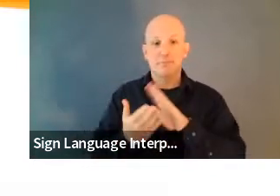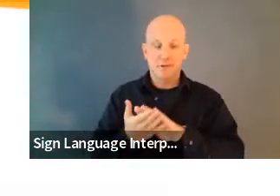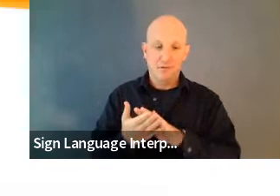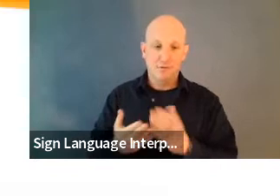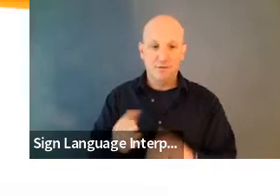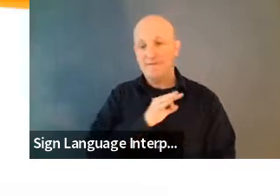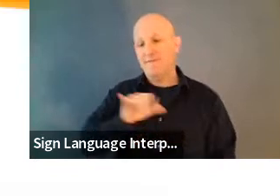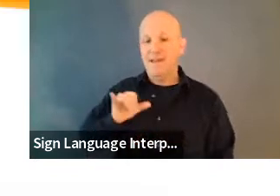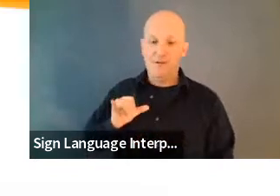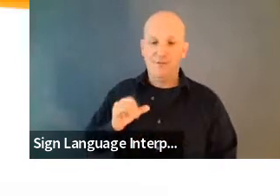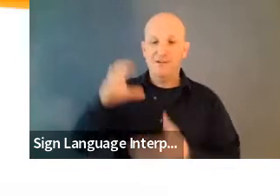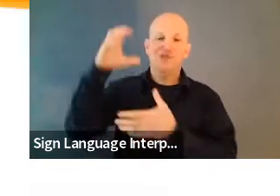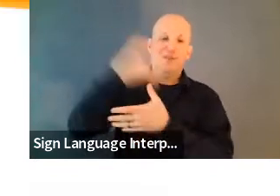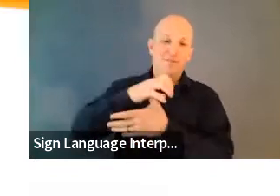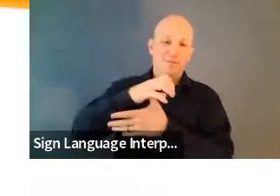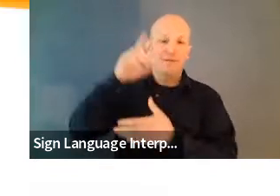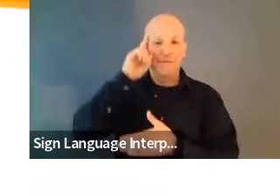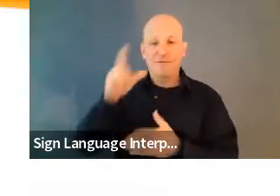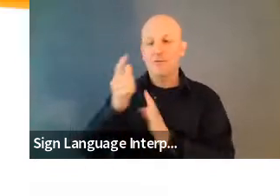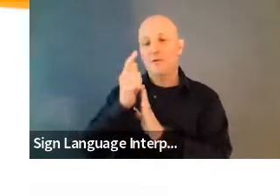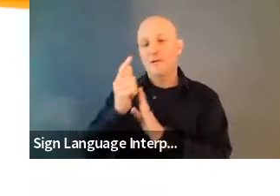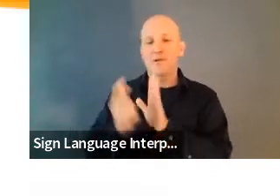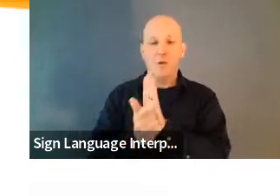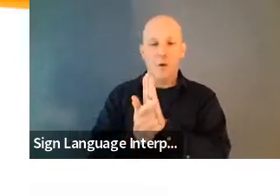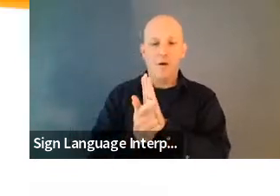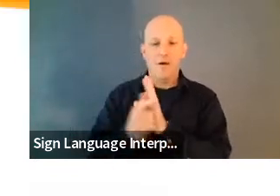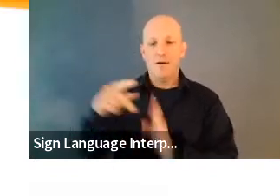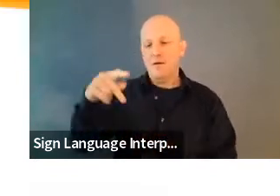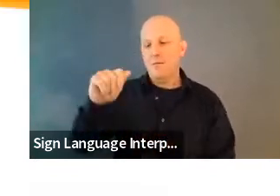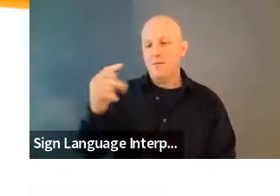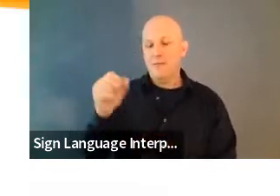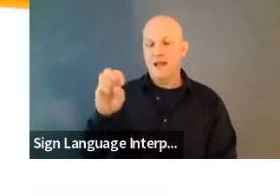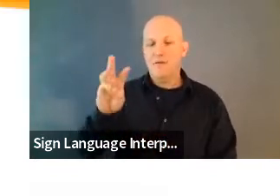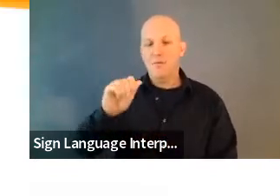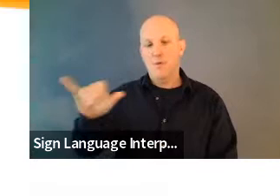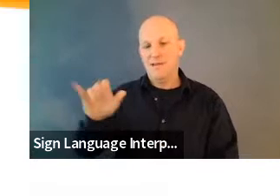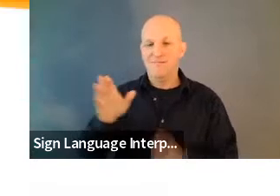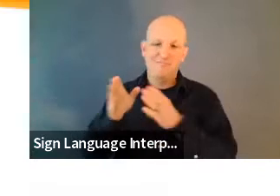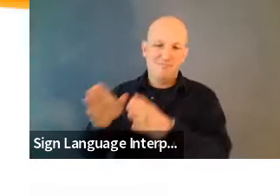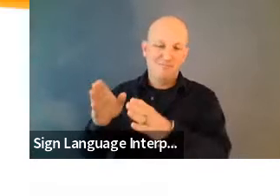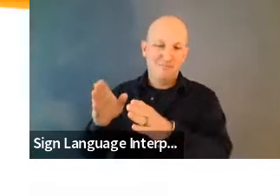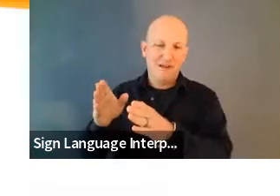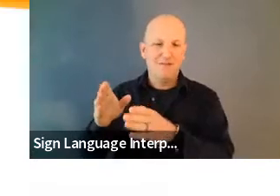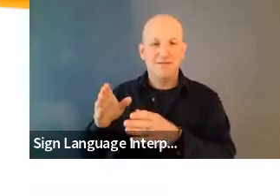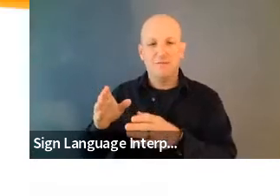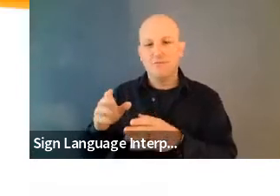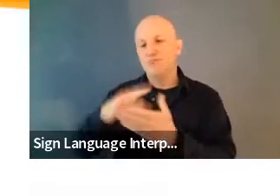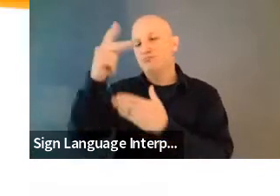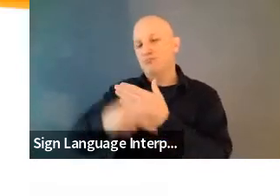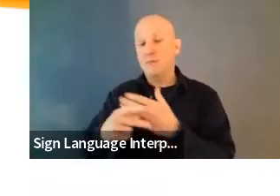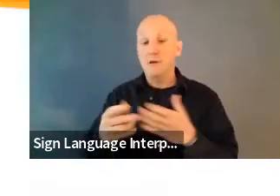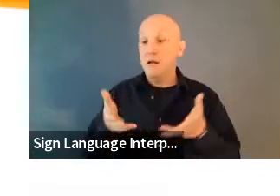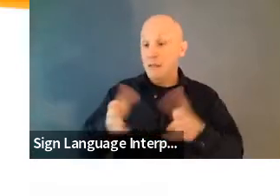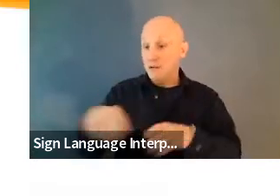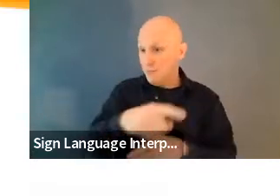champion for the Law Pathways program. And I'll let everybody introduce themselves.